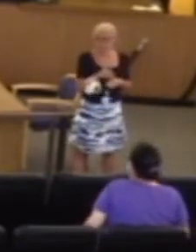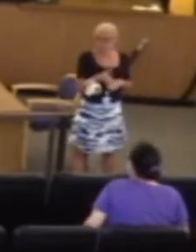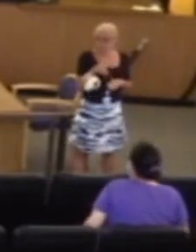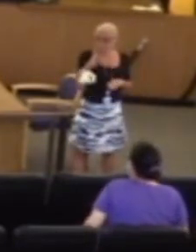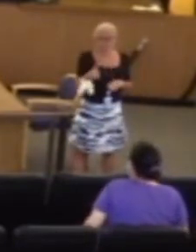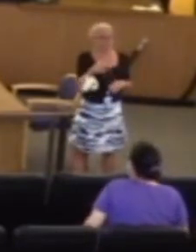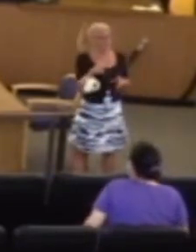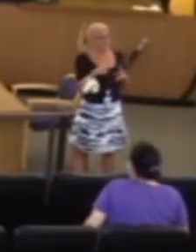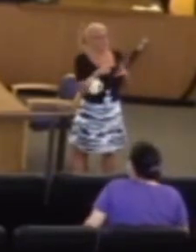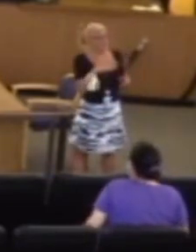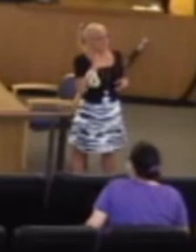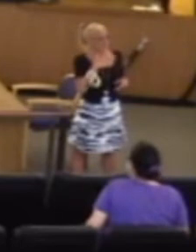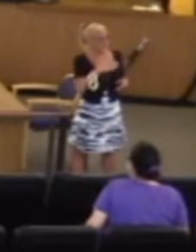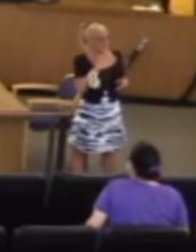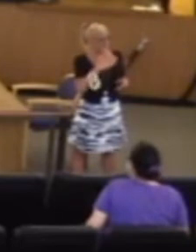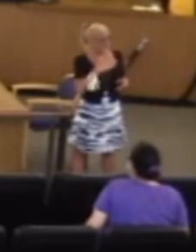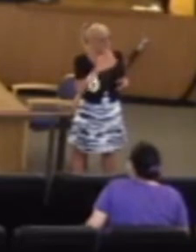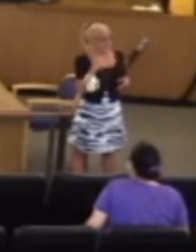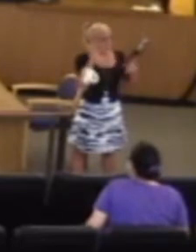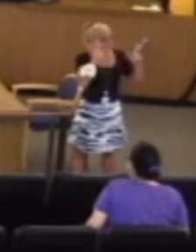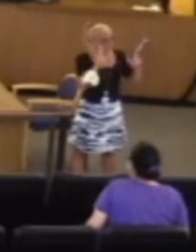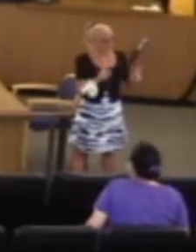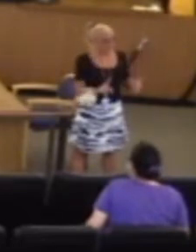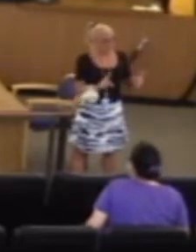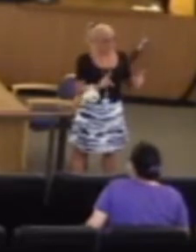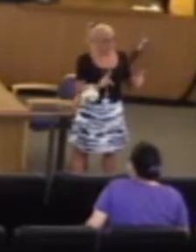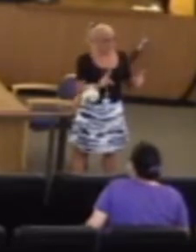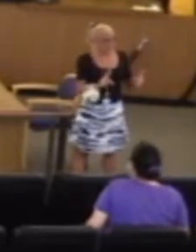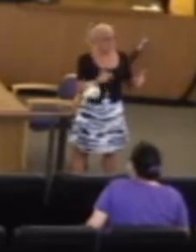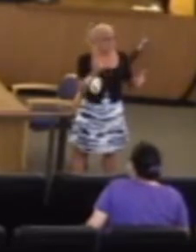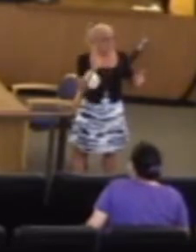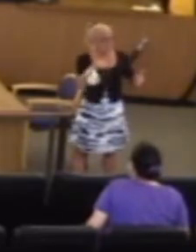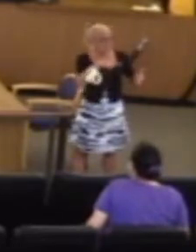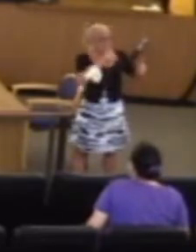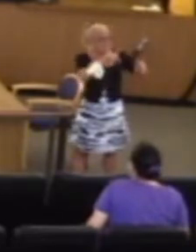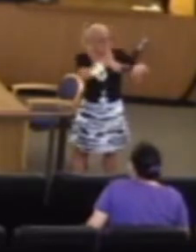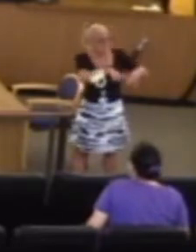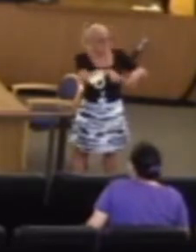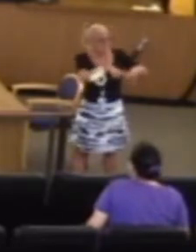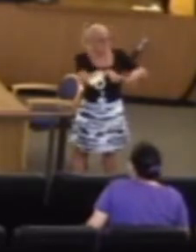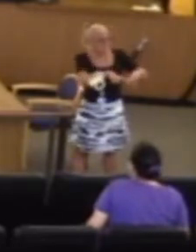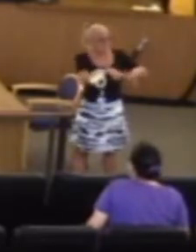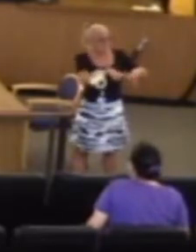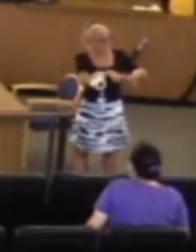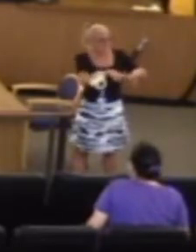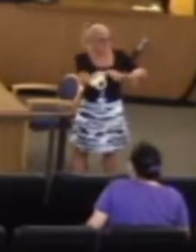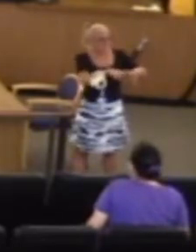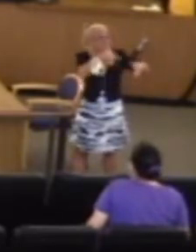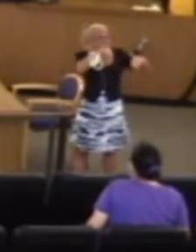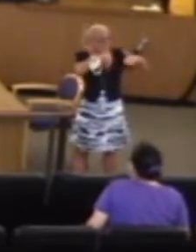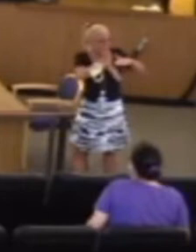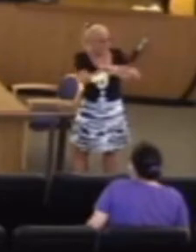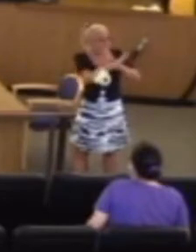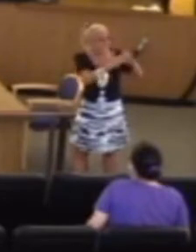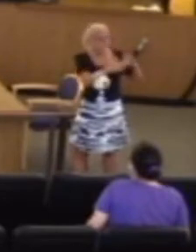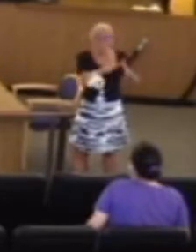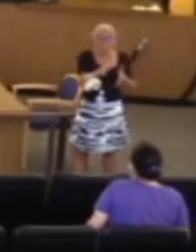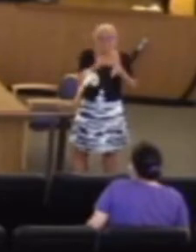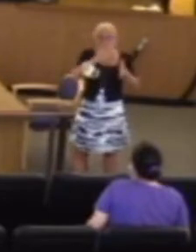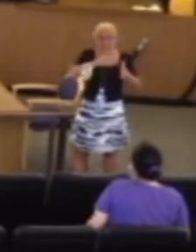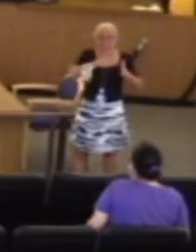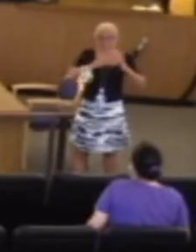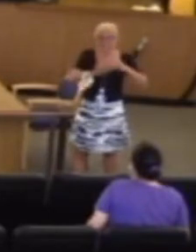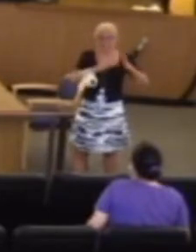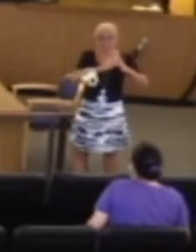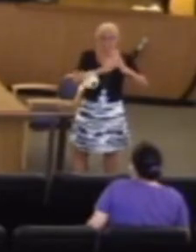I'm very happy that we have someone who's coming in that we can depend upon to go into our community, especially my community,